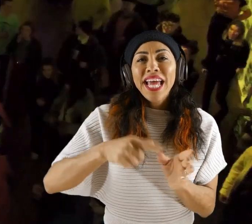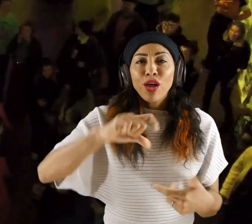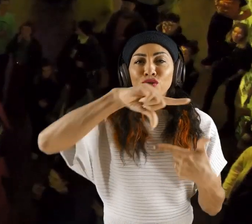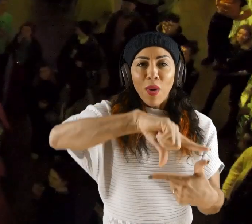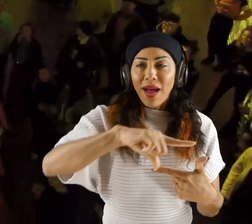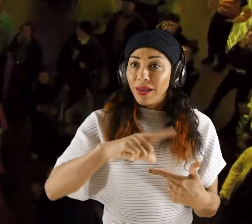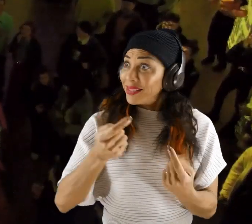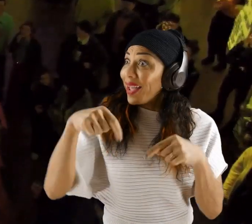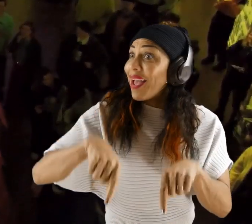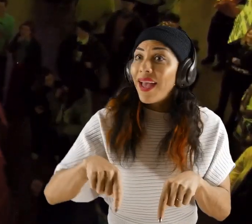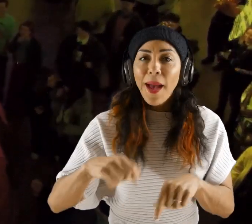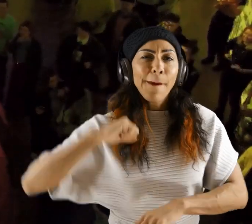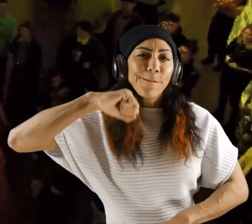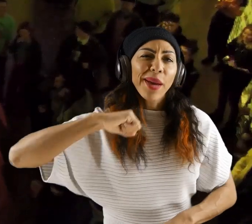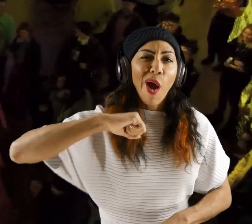Steve.